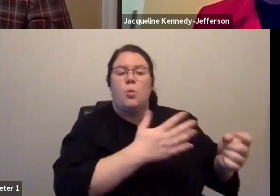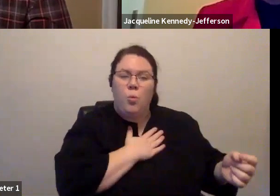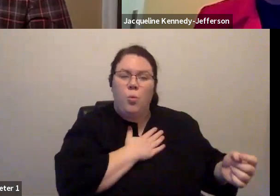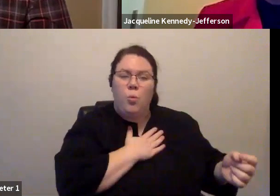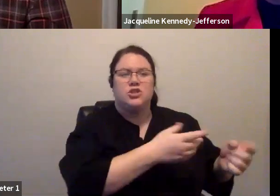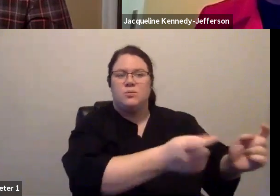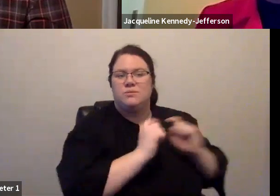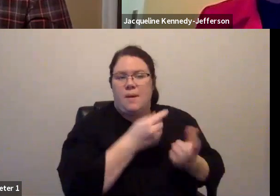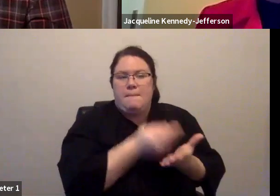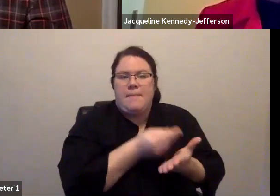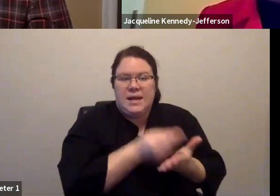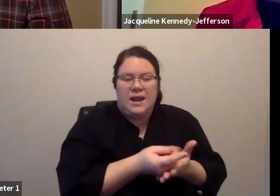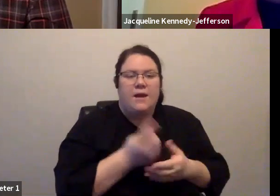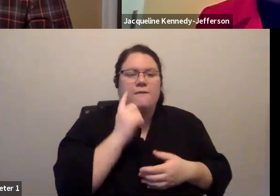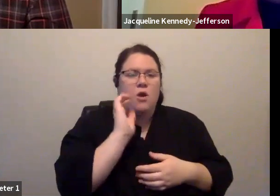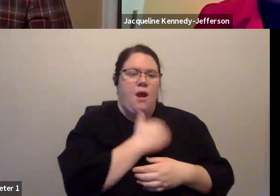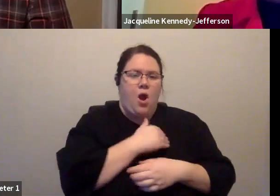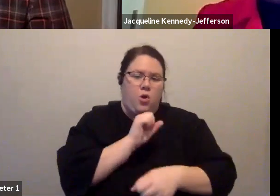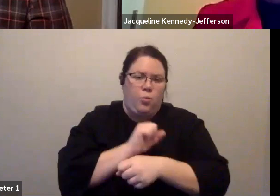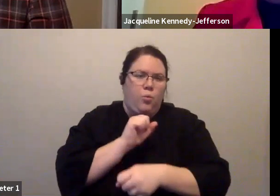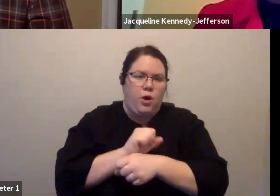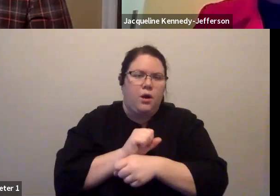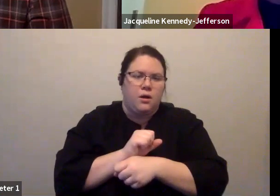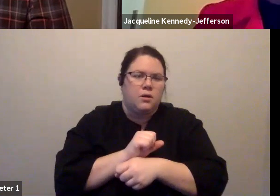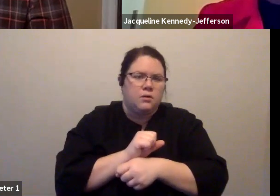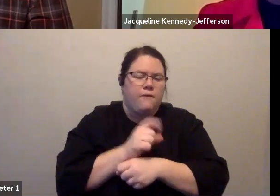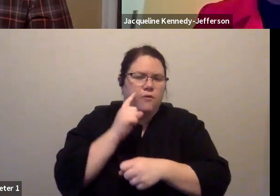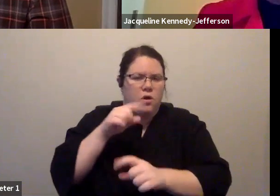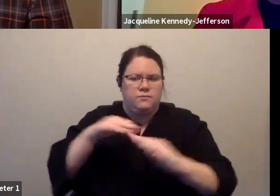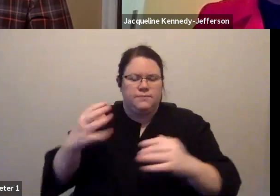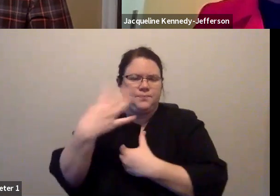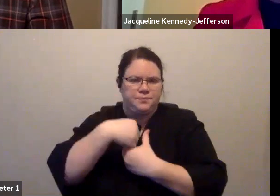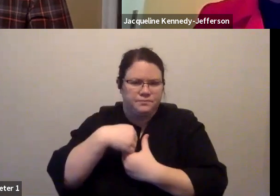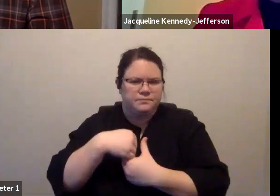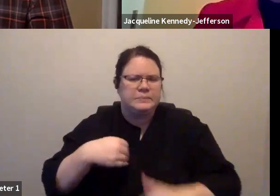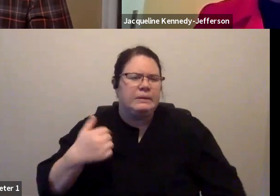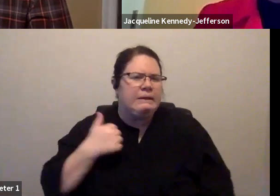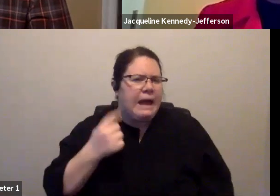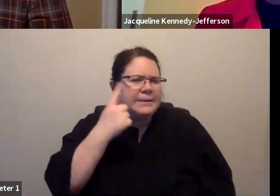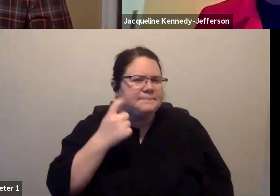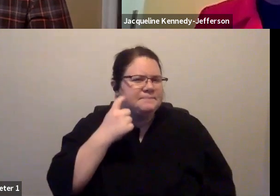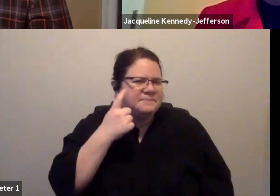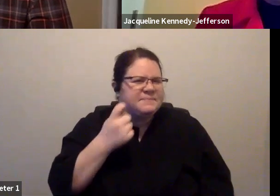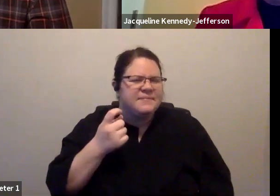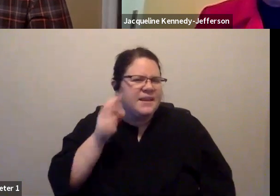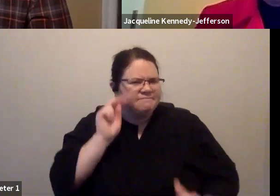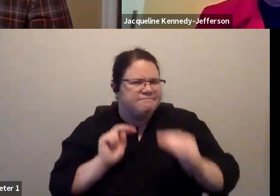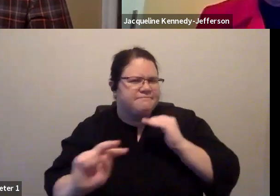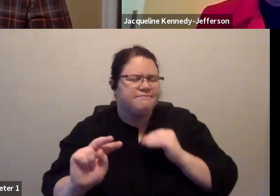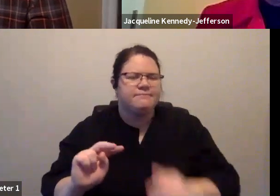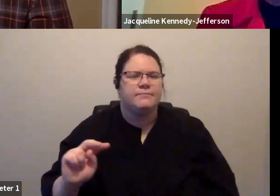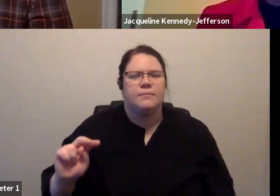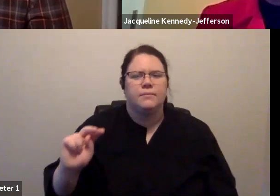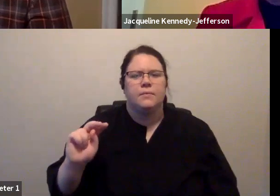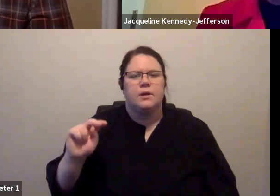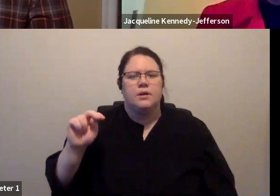for DEI work at the university. I would anticipate that, our CFO and my president